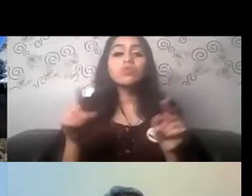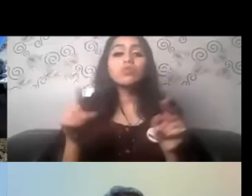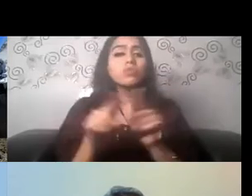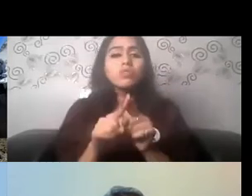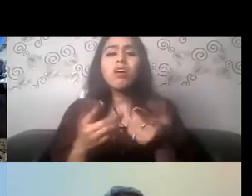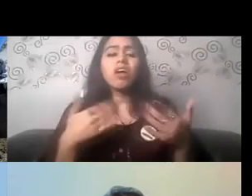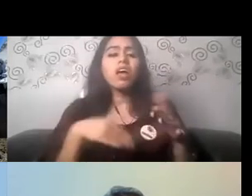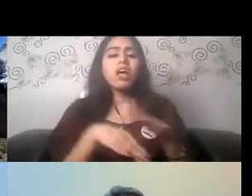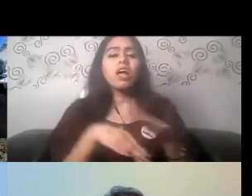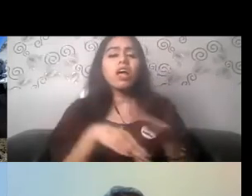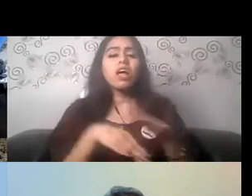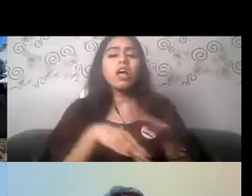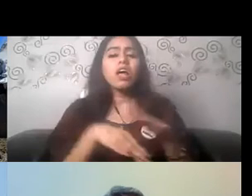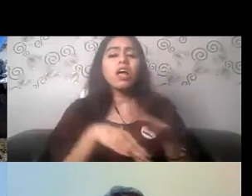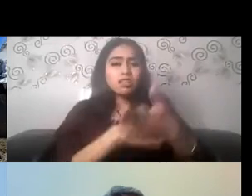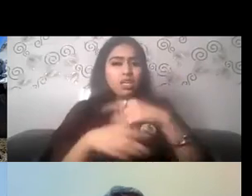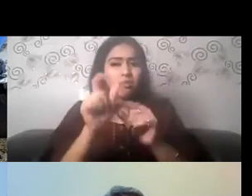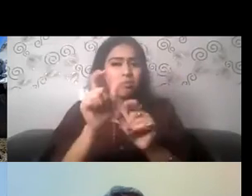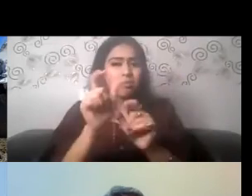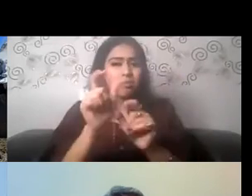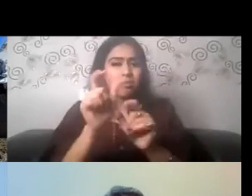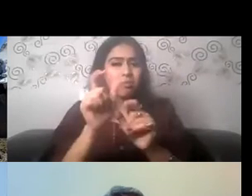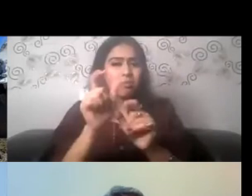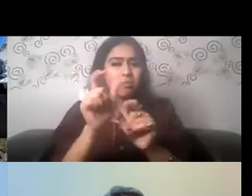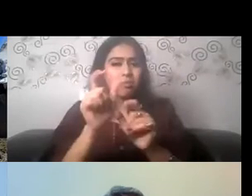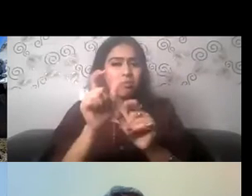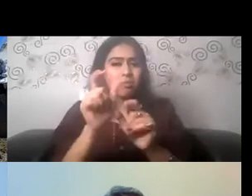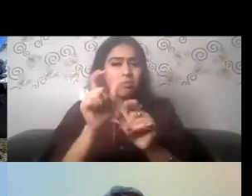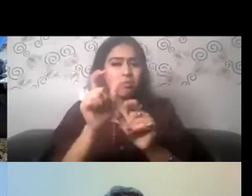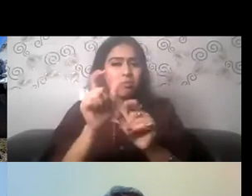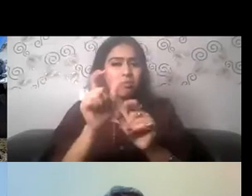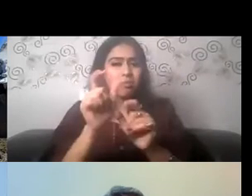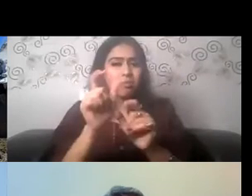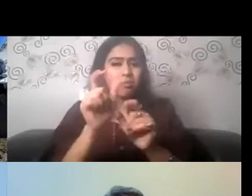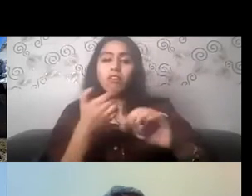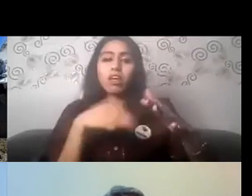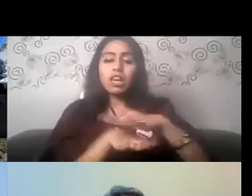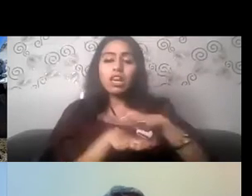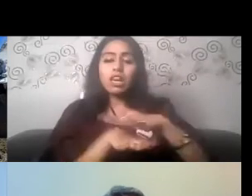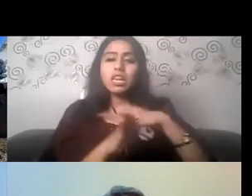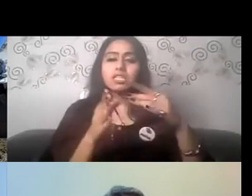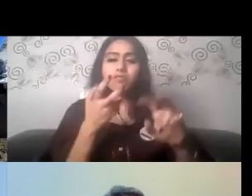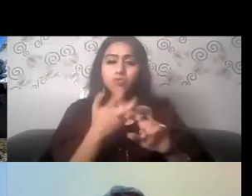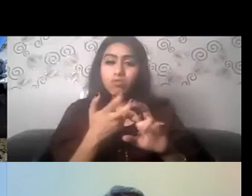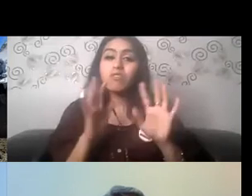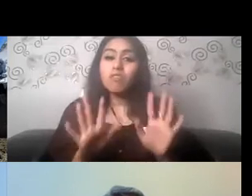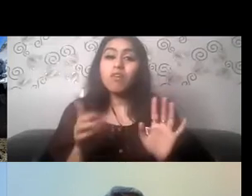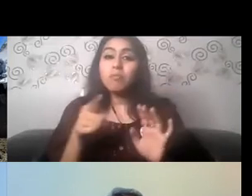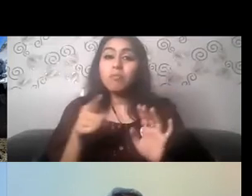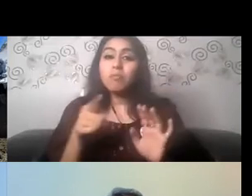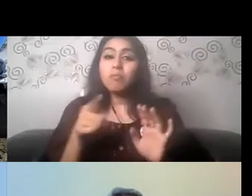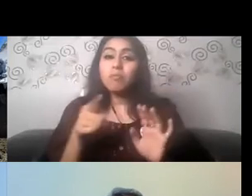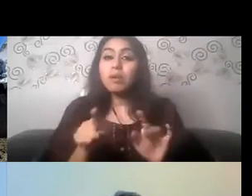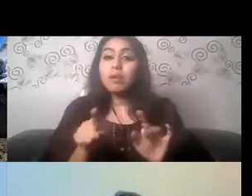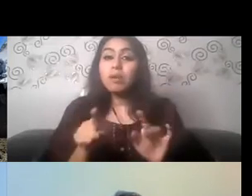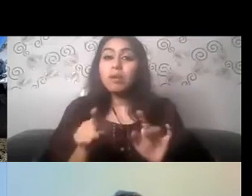disabled people. So I think absolutely critical. And when you look at the timeline of progress towards